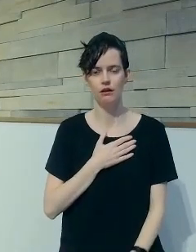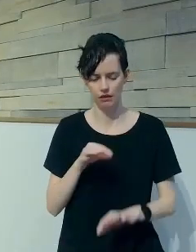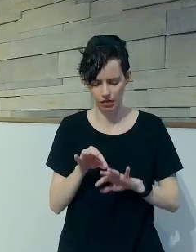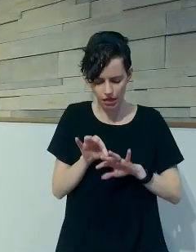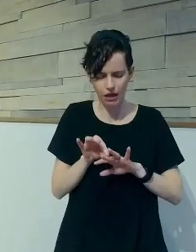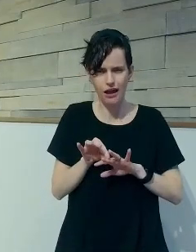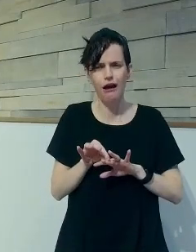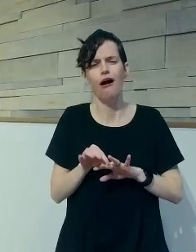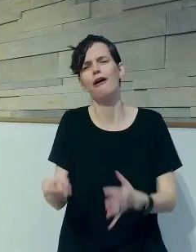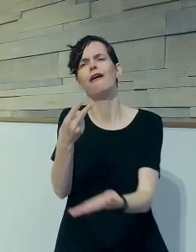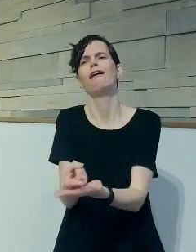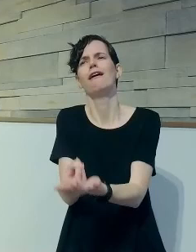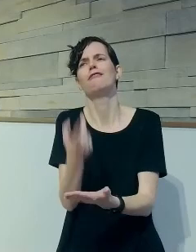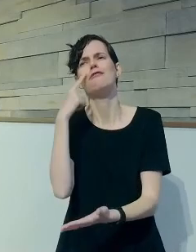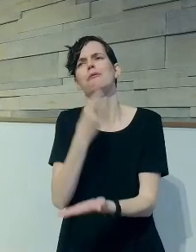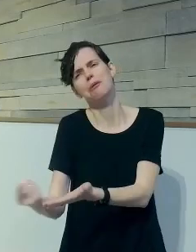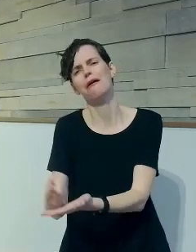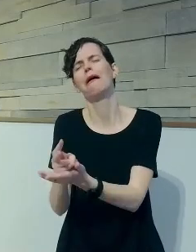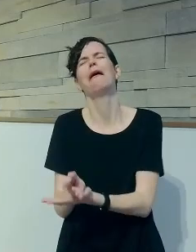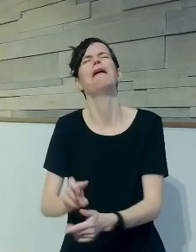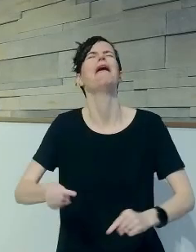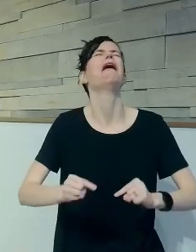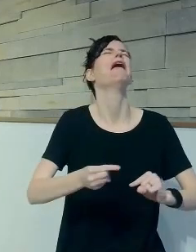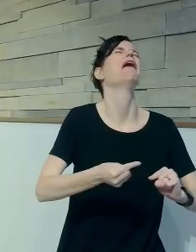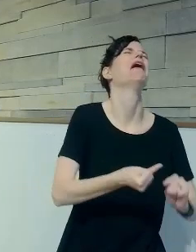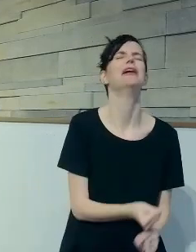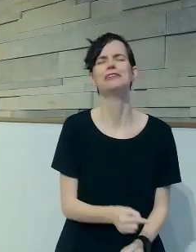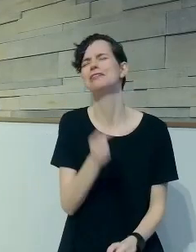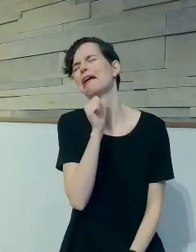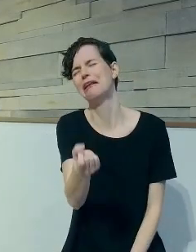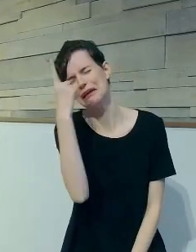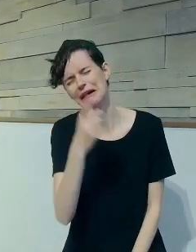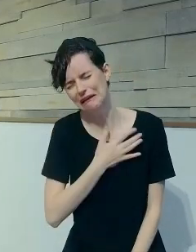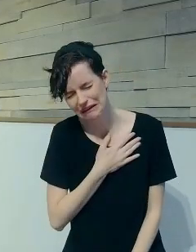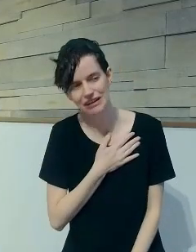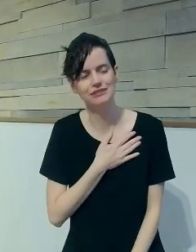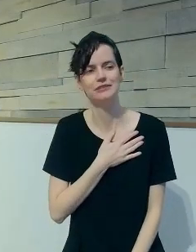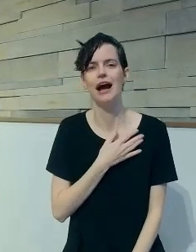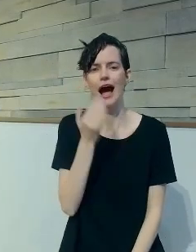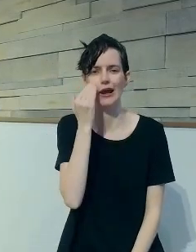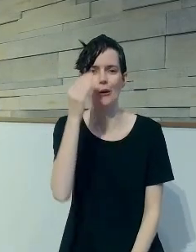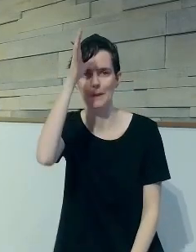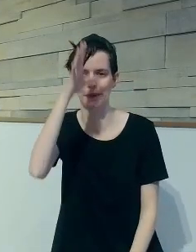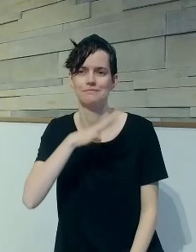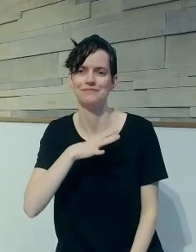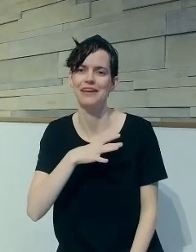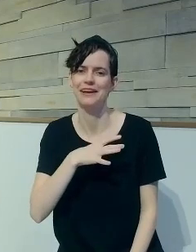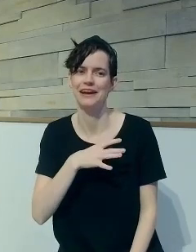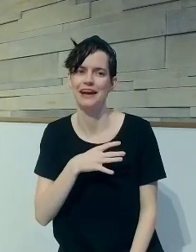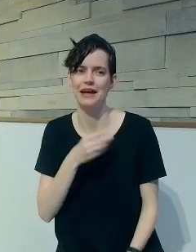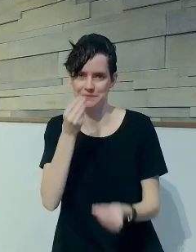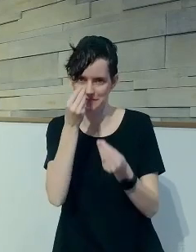hangnail and we're in bed for a week, aren't we? I mean, oh, it hurts so bad. You don't understand. Oh, I know, guys,